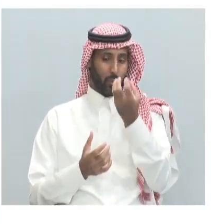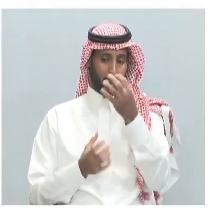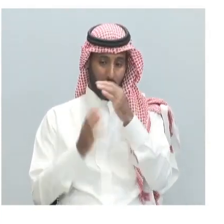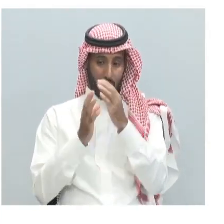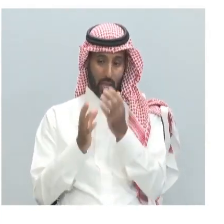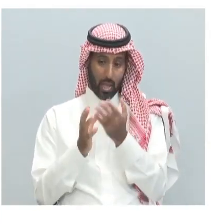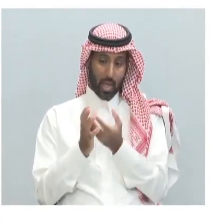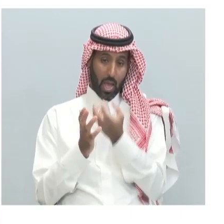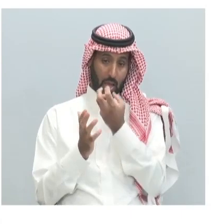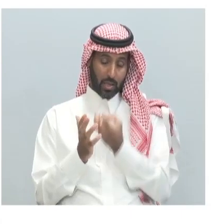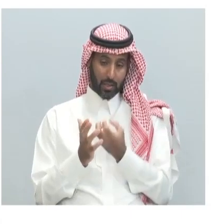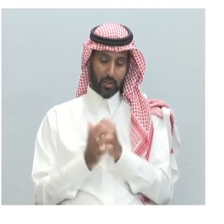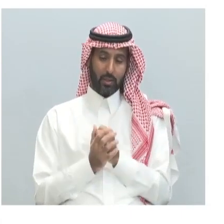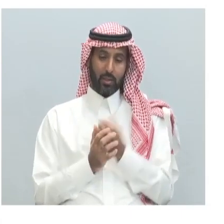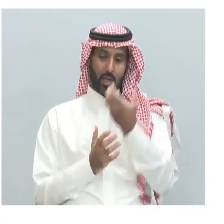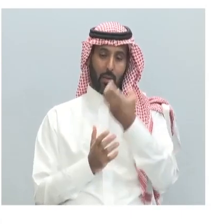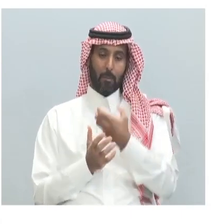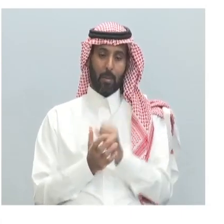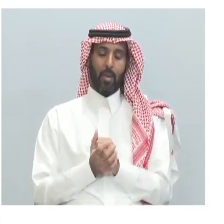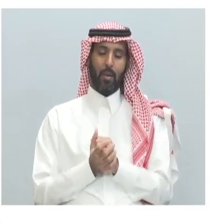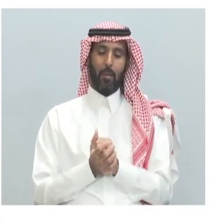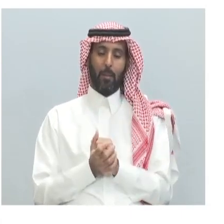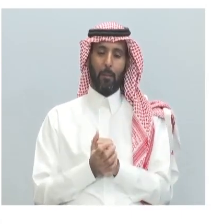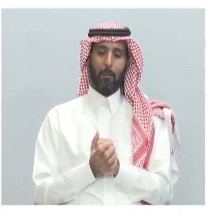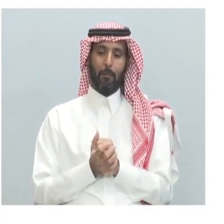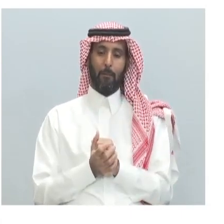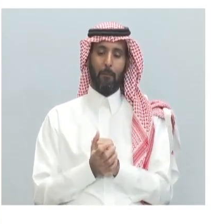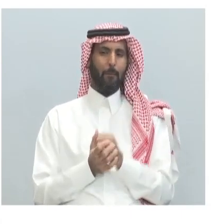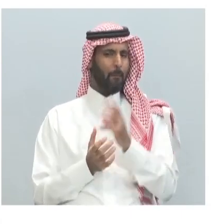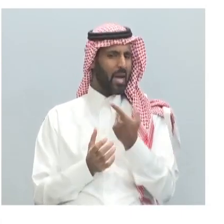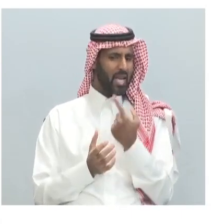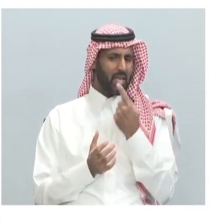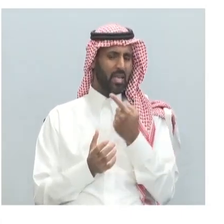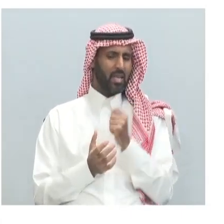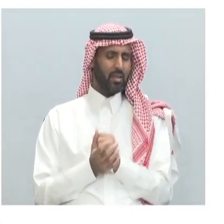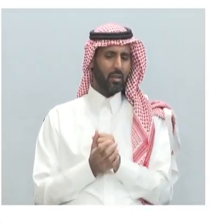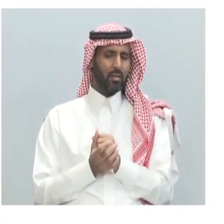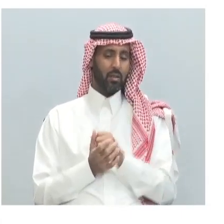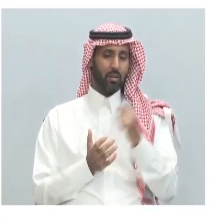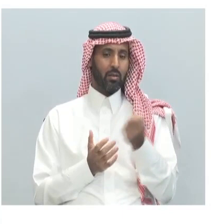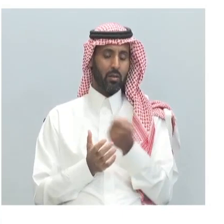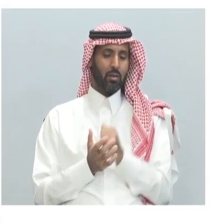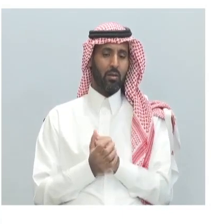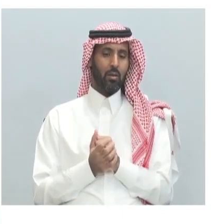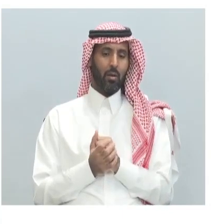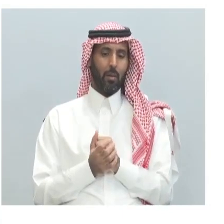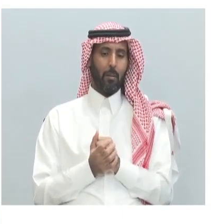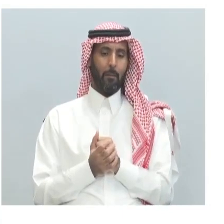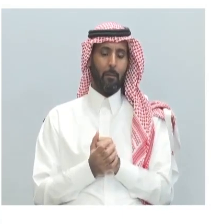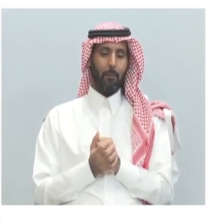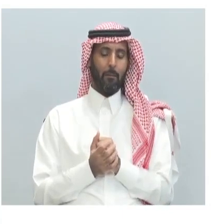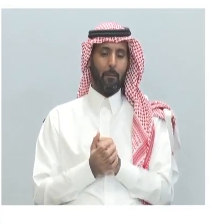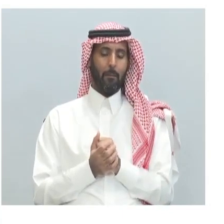Yes, so this is pear. Okay, pear. But how can we write it? Is it like